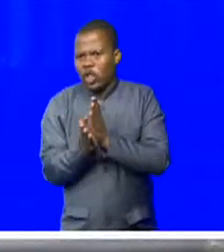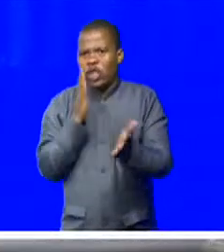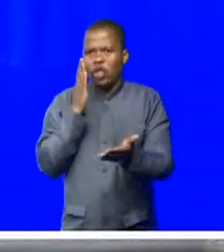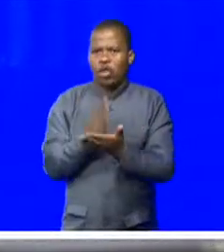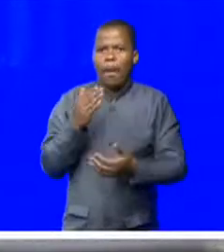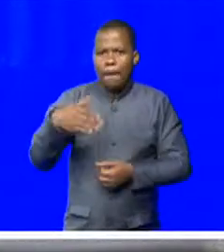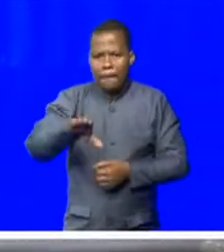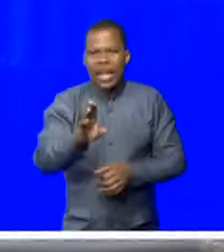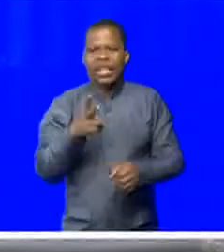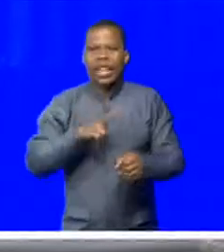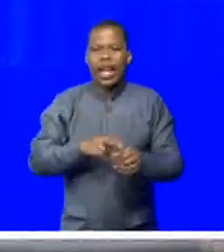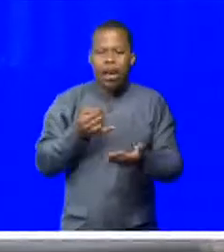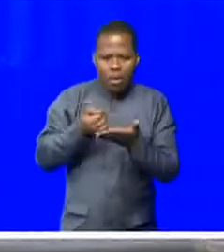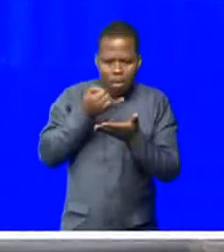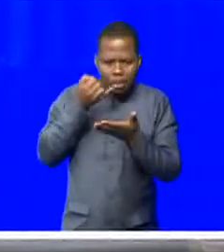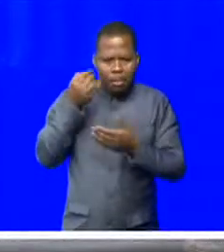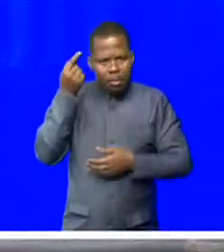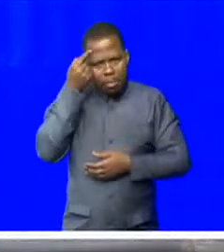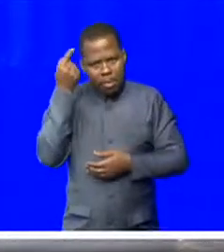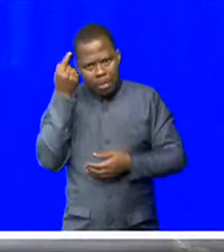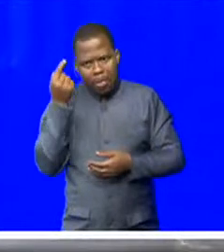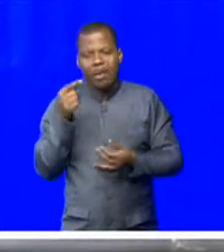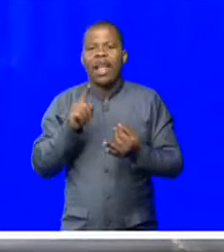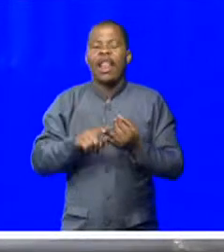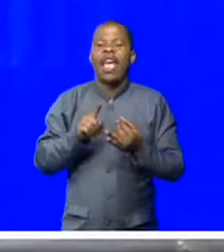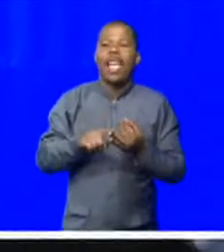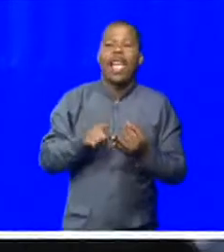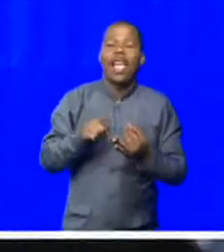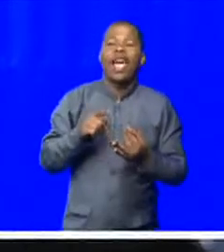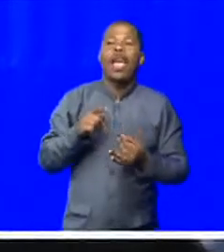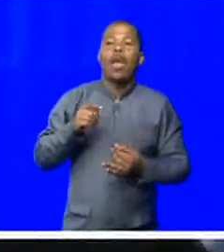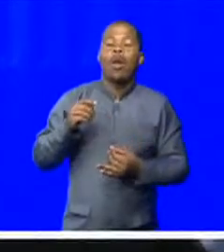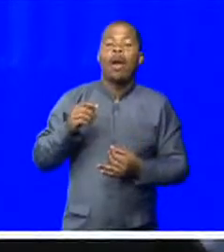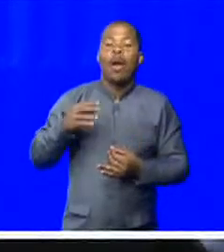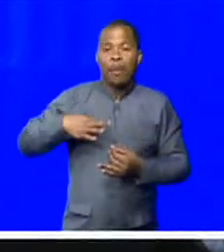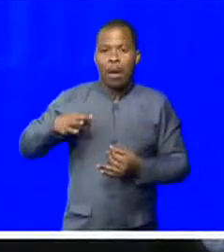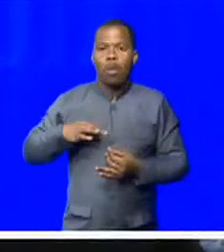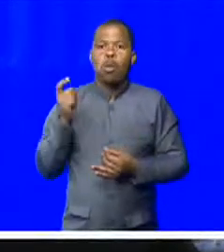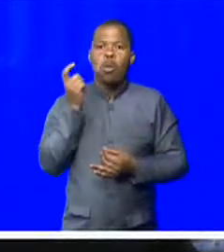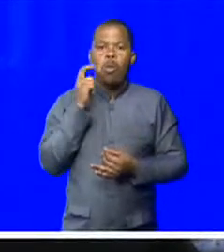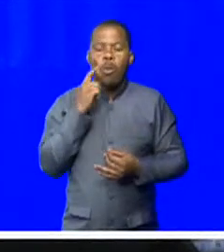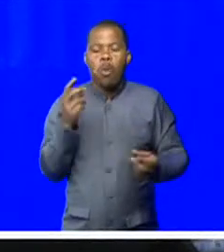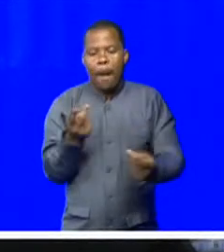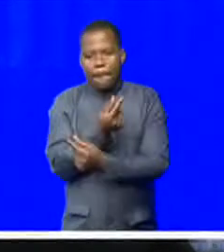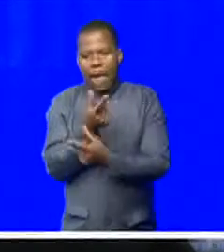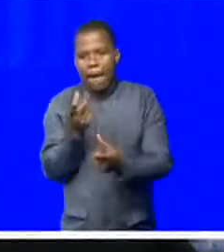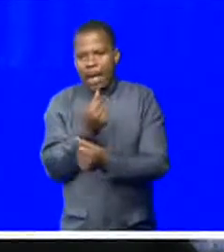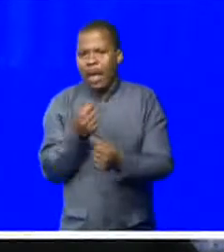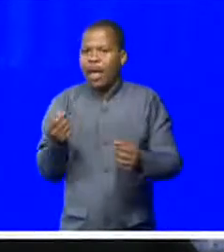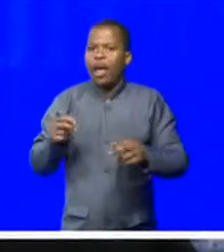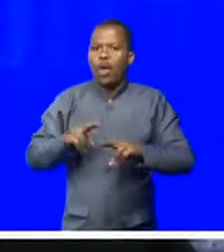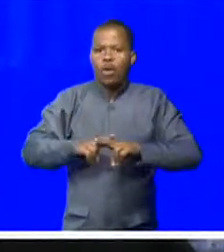including substance abuse, bullying, harassment, amongst others. Substance abuse,